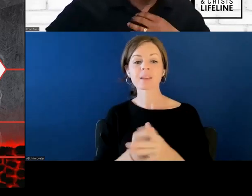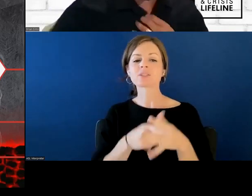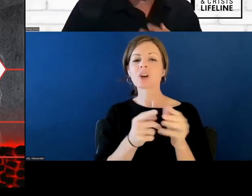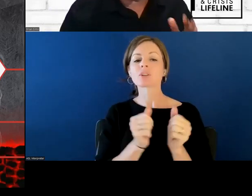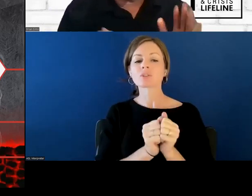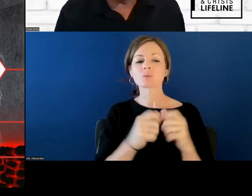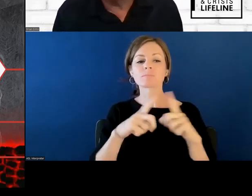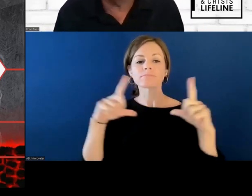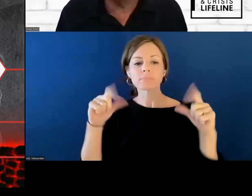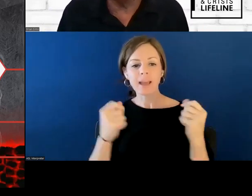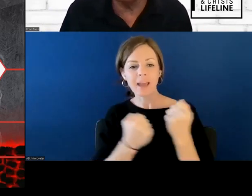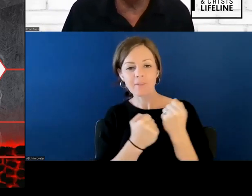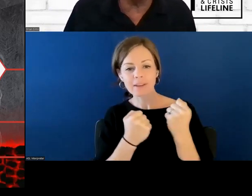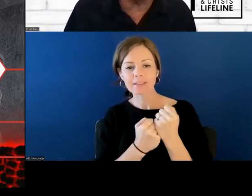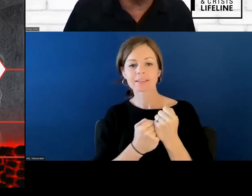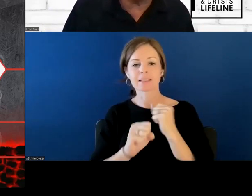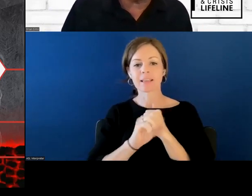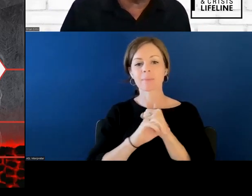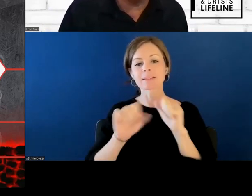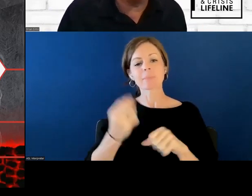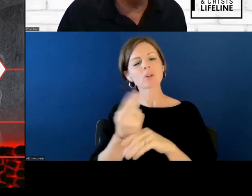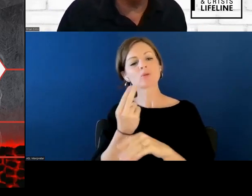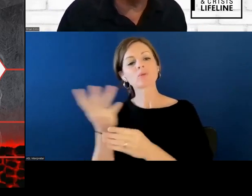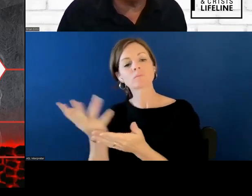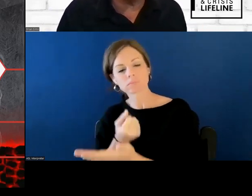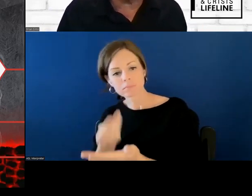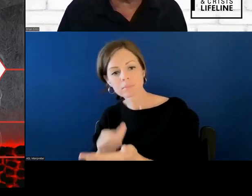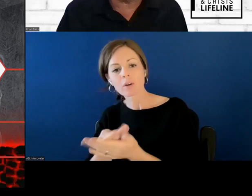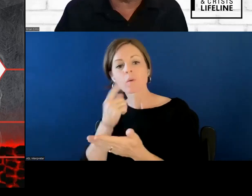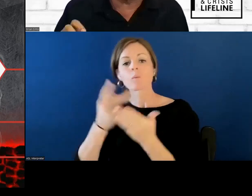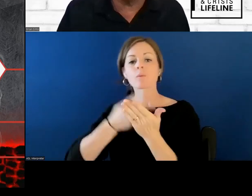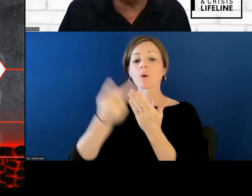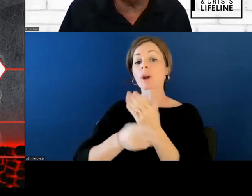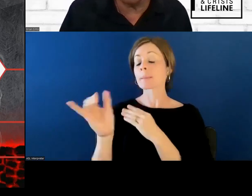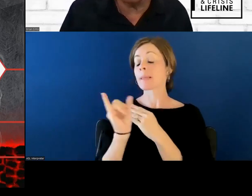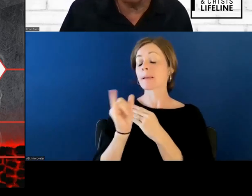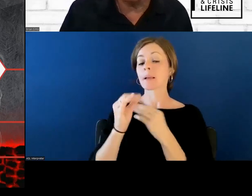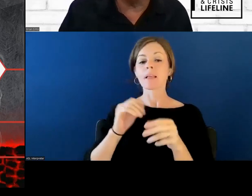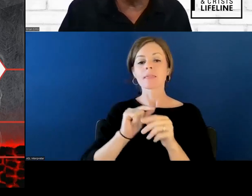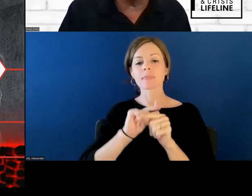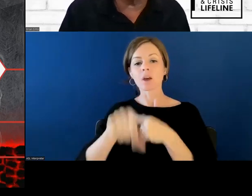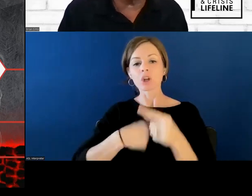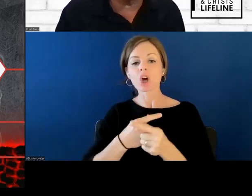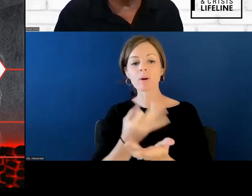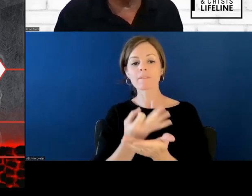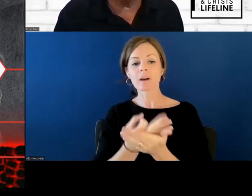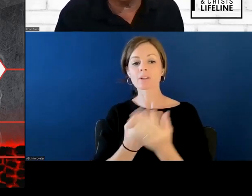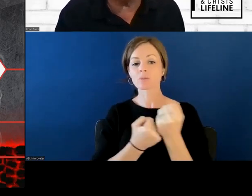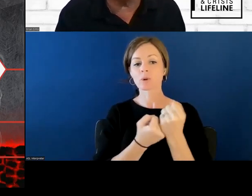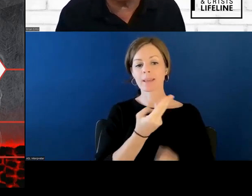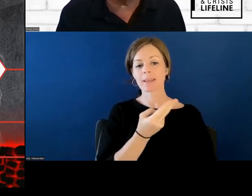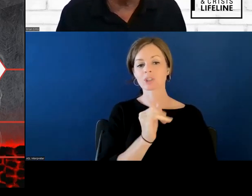header. Advocacy campaigns can be used to raise funds for programs such as the Global Fund supporting HIV